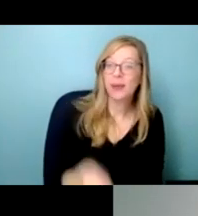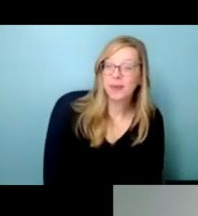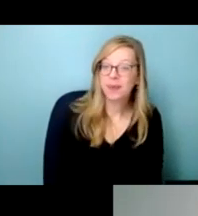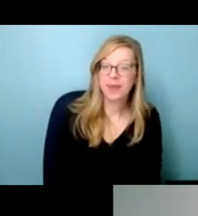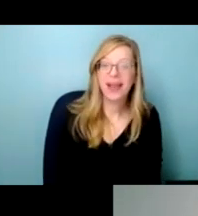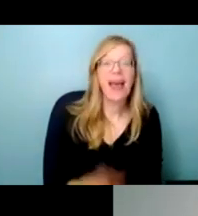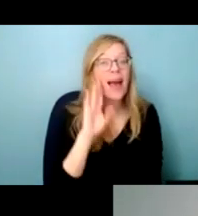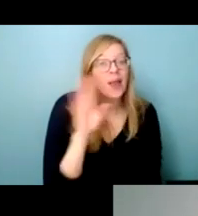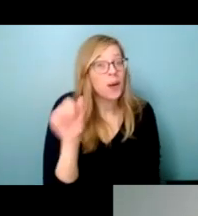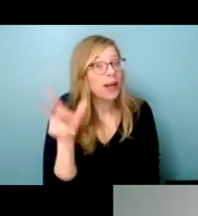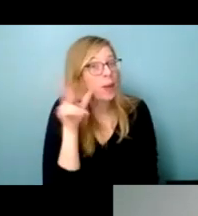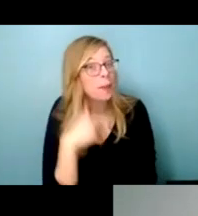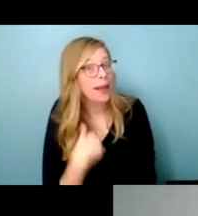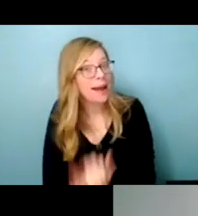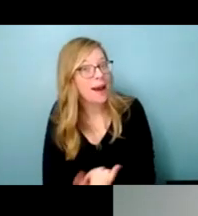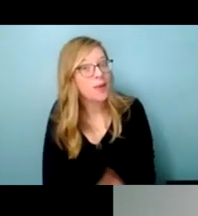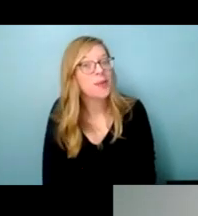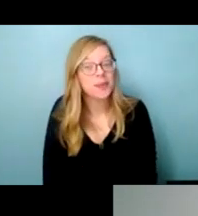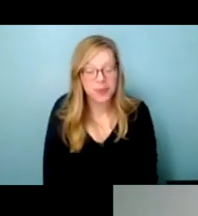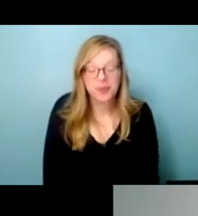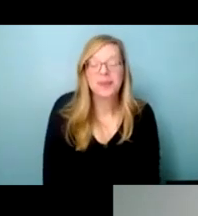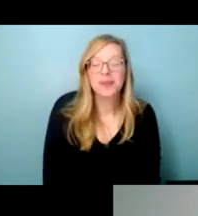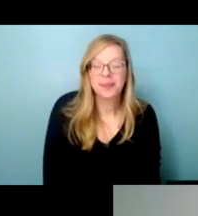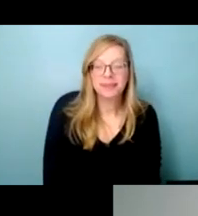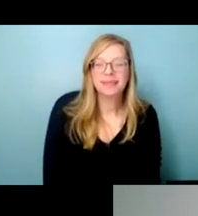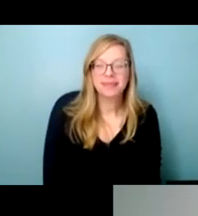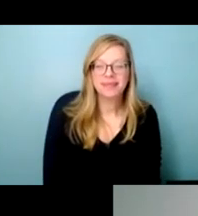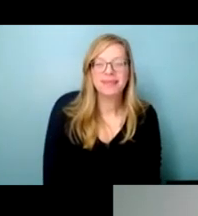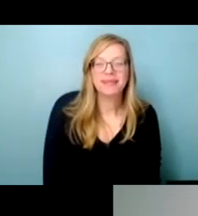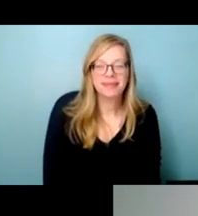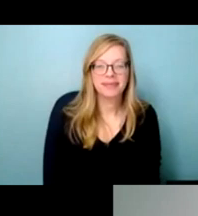Hello, can you hear me now? You're good. Great.